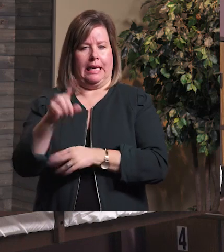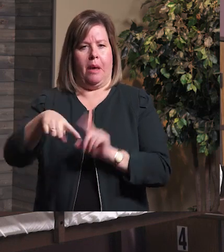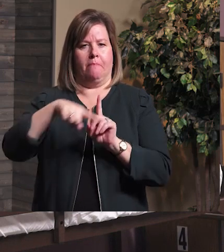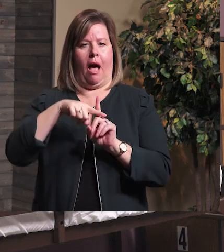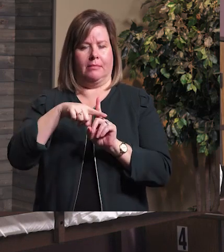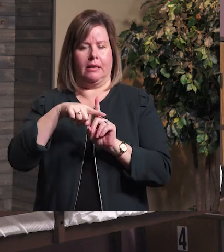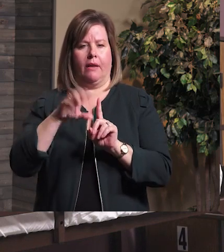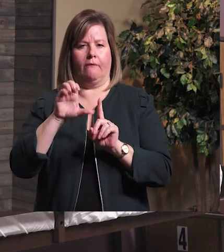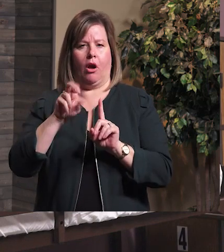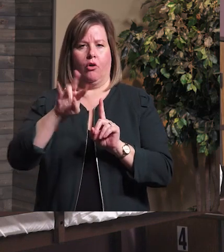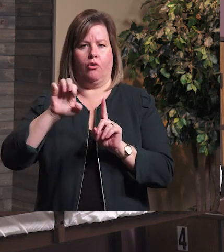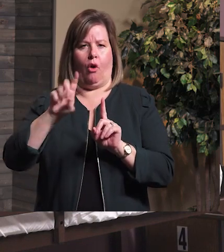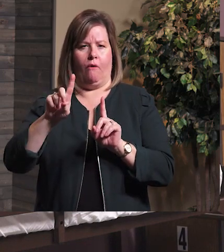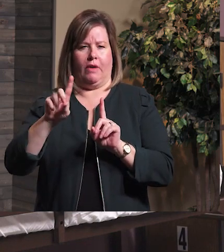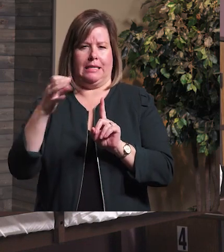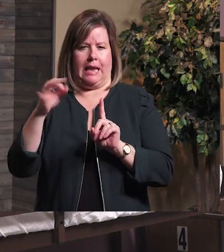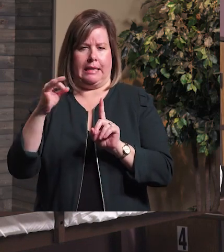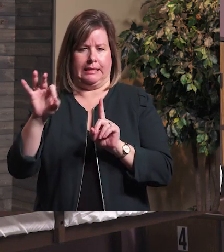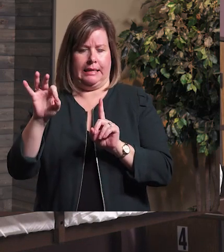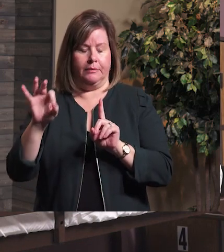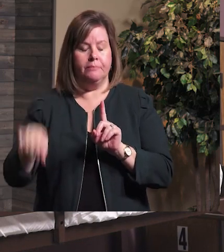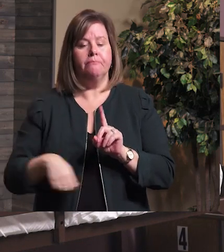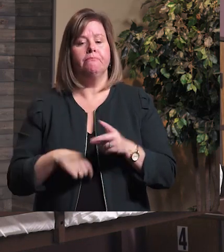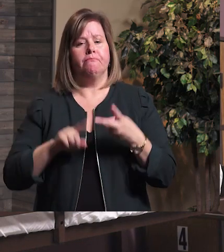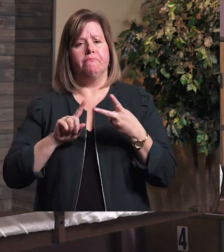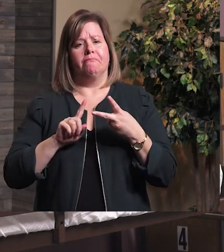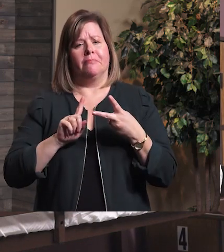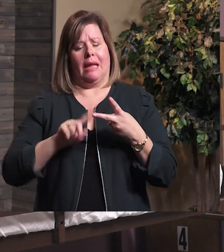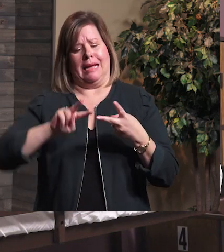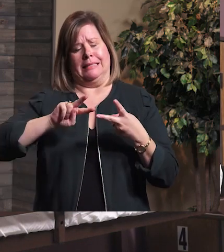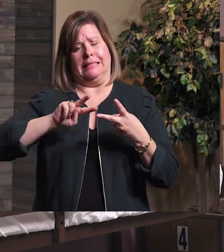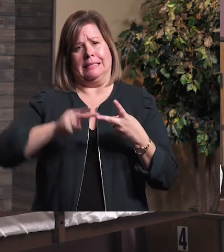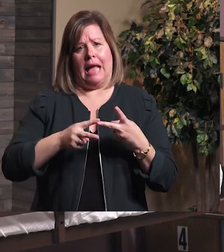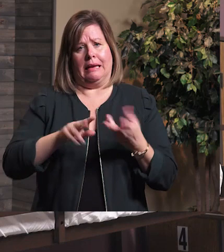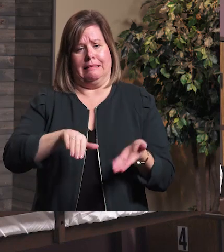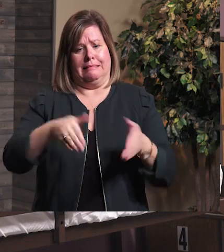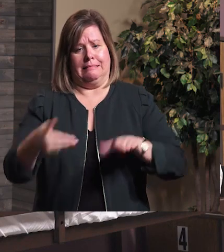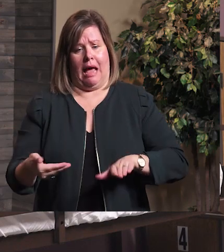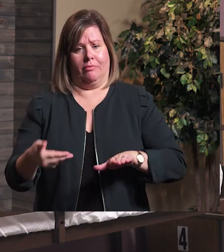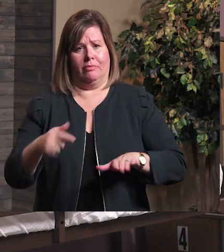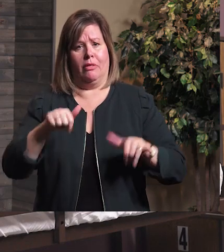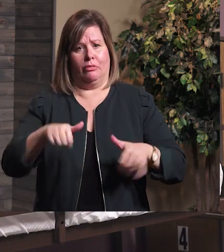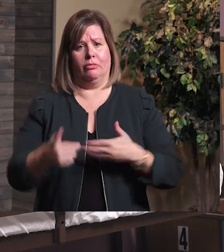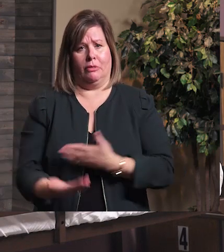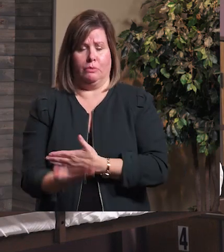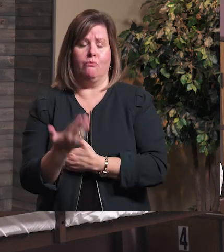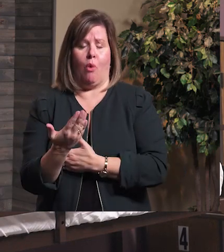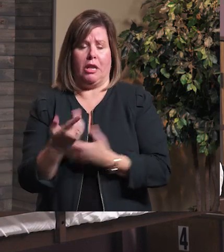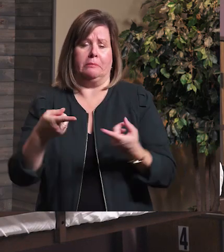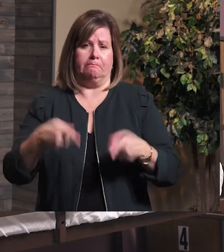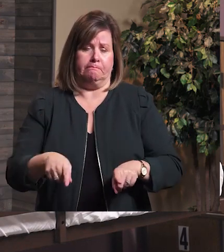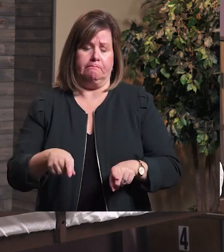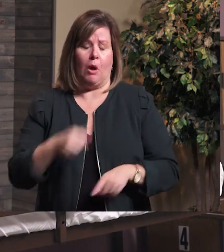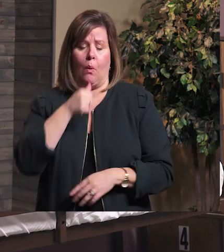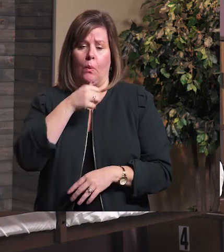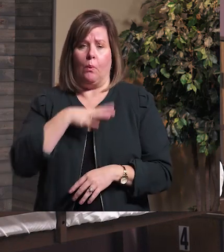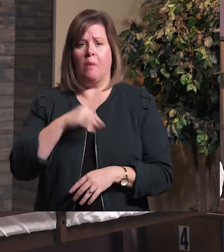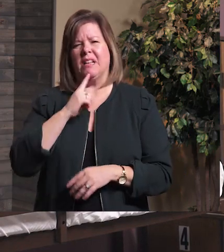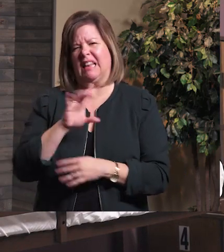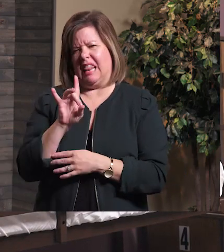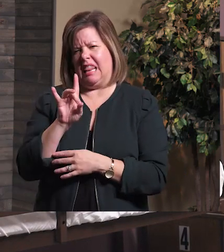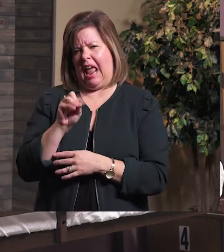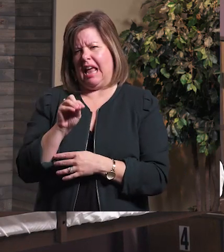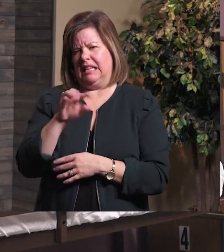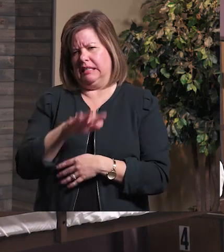positive COVID-19 cases. Sadly, we learned about a second death this morning. This was a woman in her